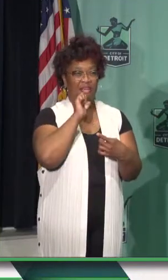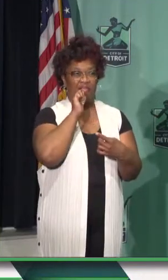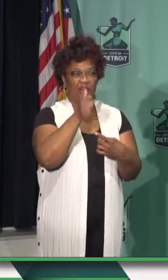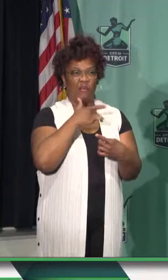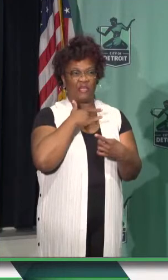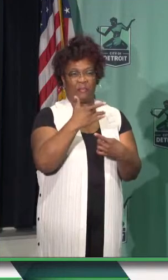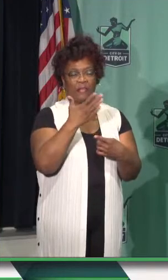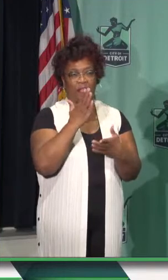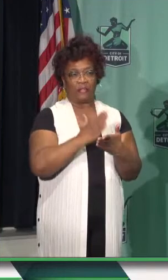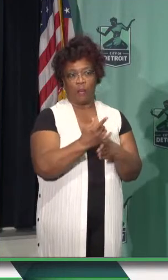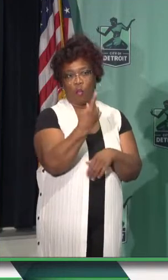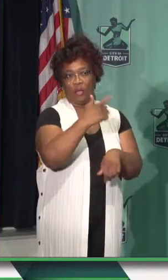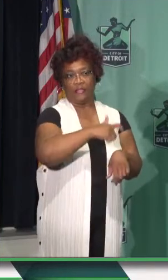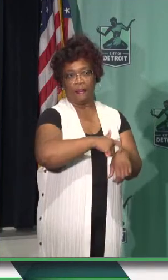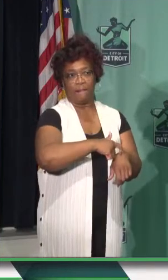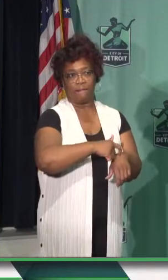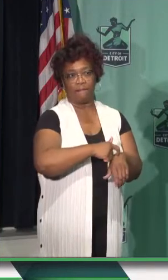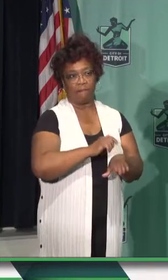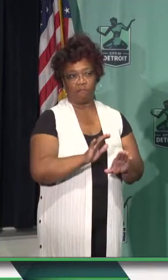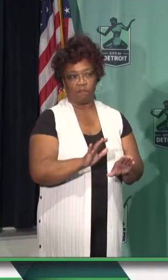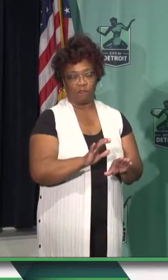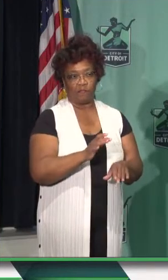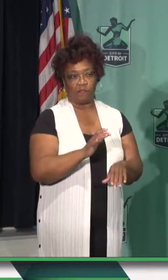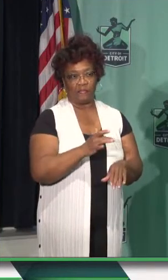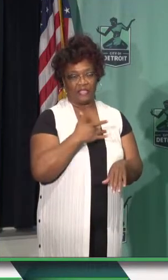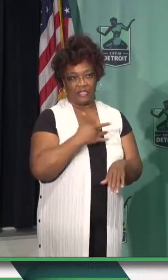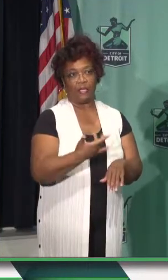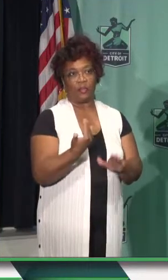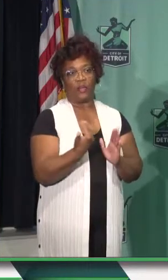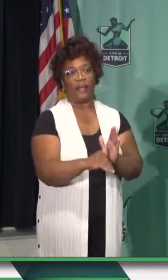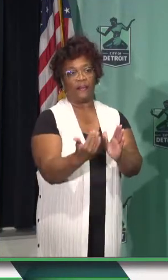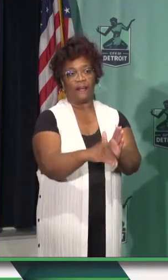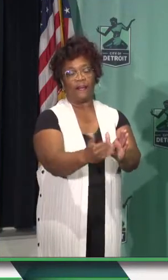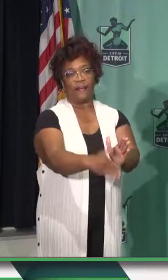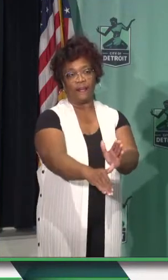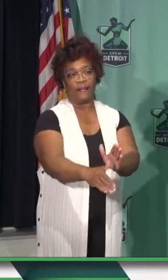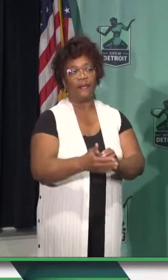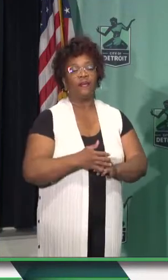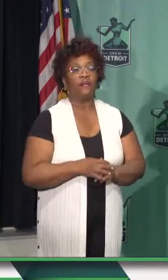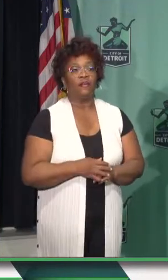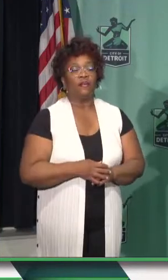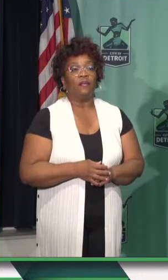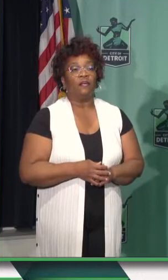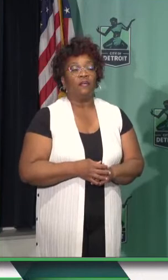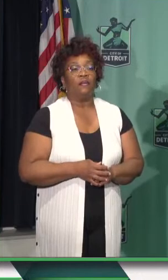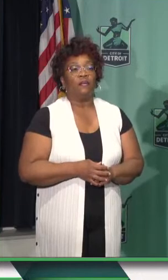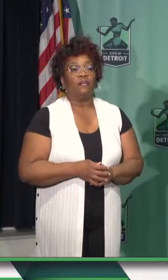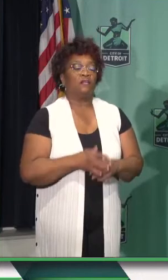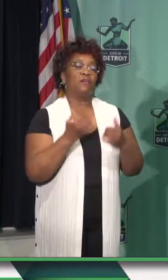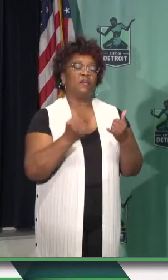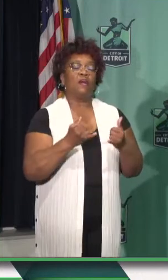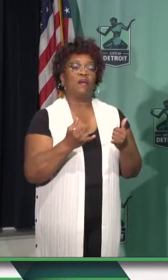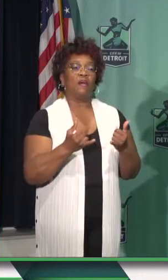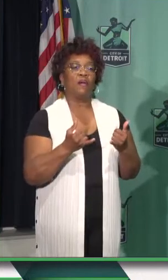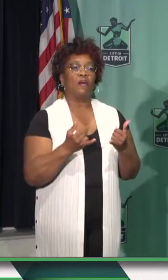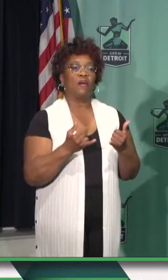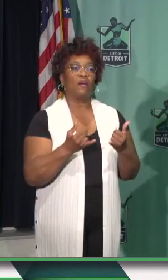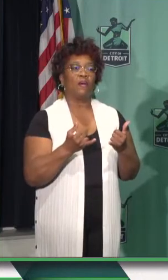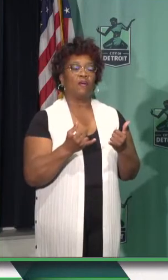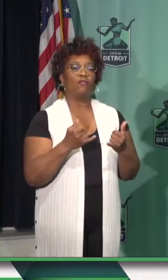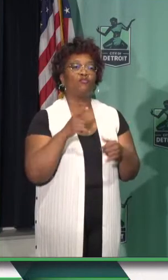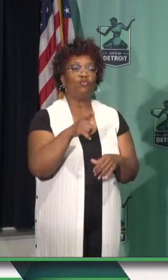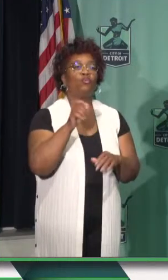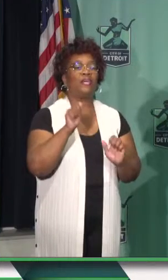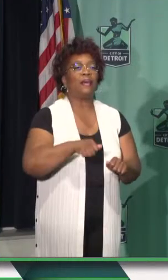stop with that. And so this is a avenue, just another avenue to be able to